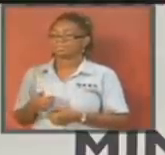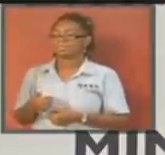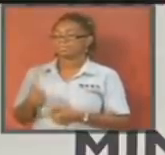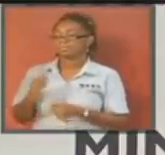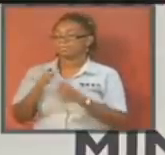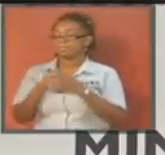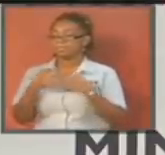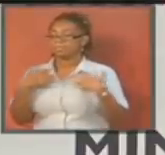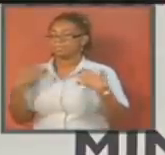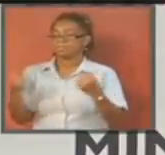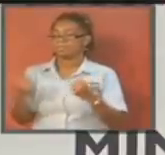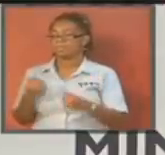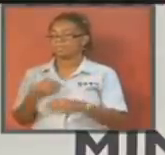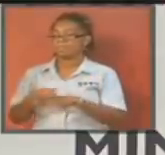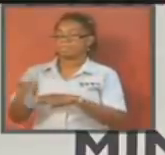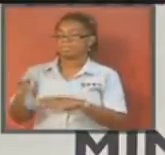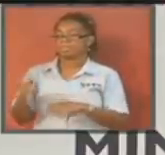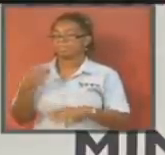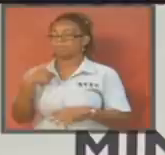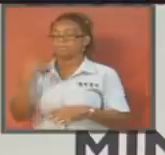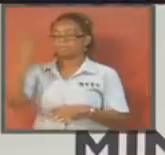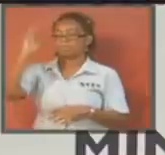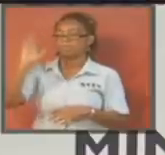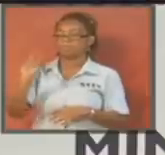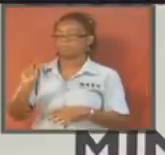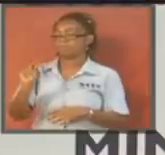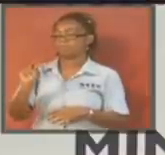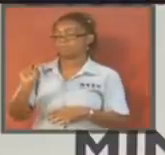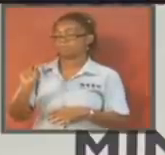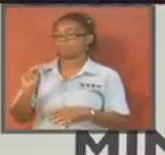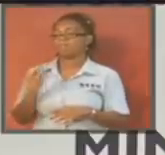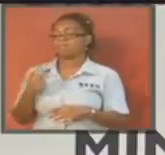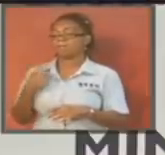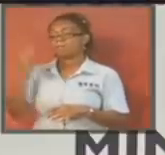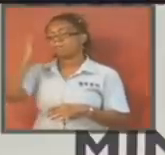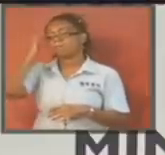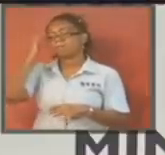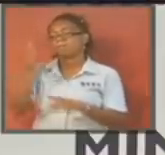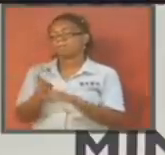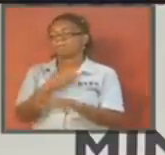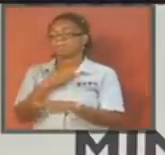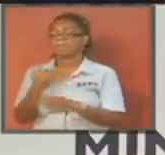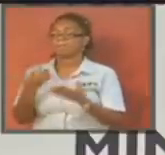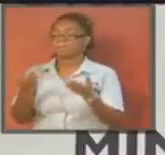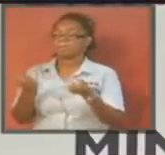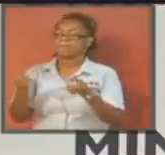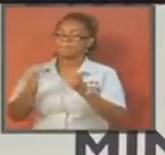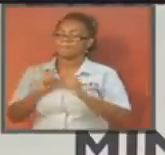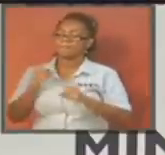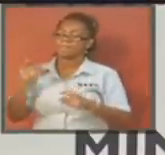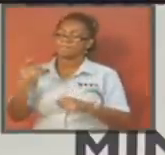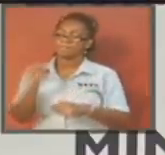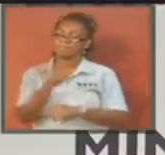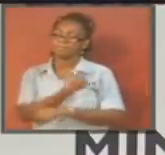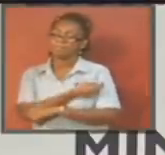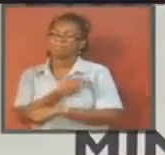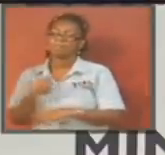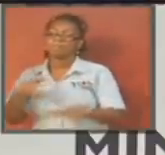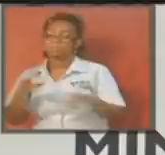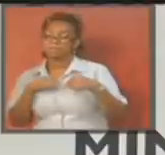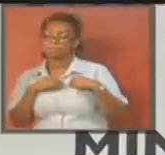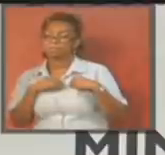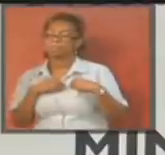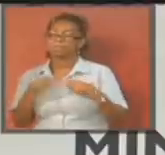actually landed and it was in the possession of customs, we then spoke to customs and we went ahead and took it from them into our bonded